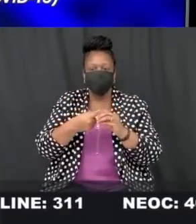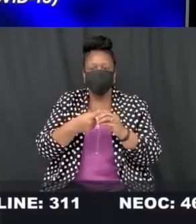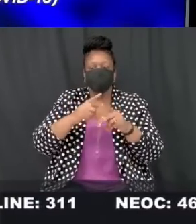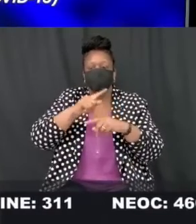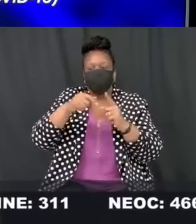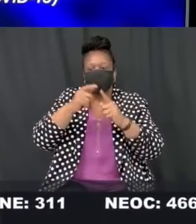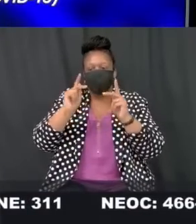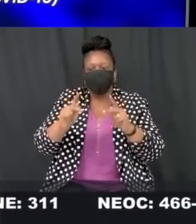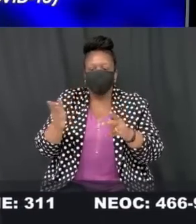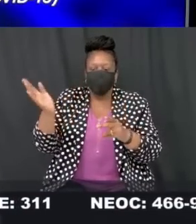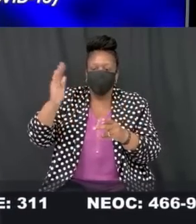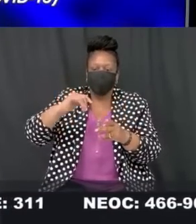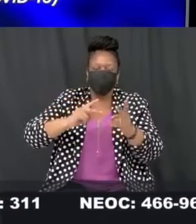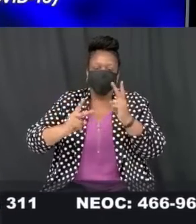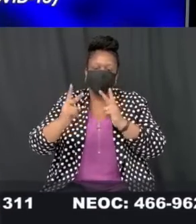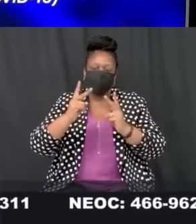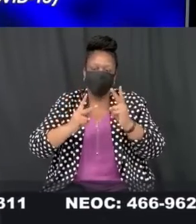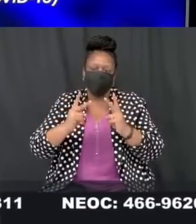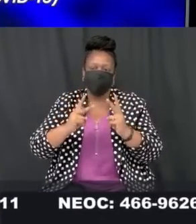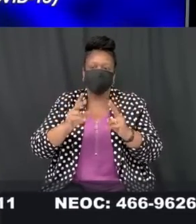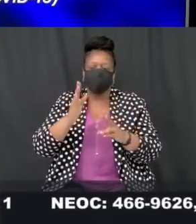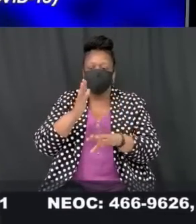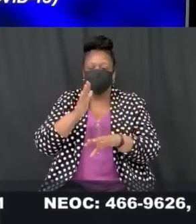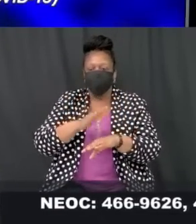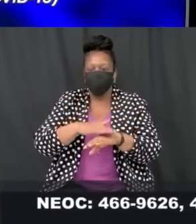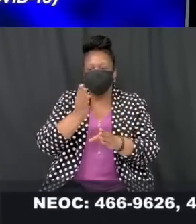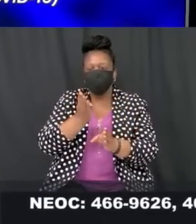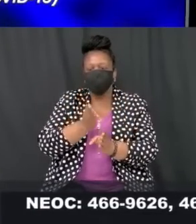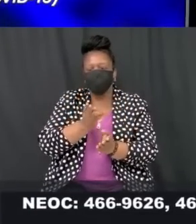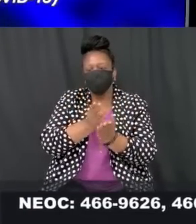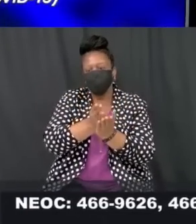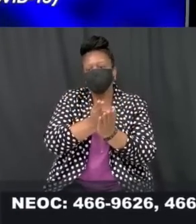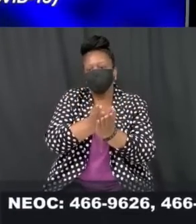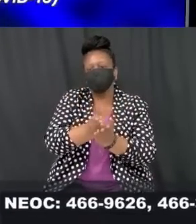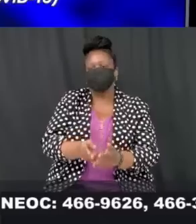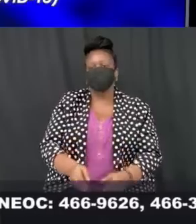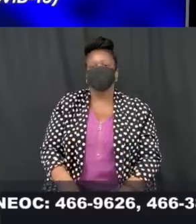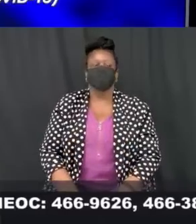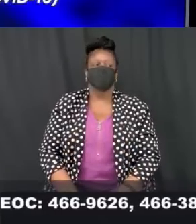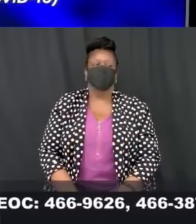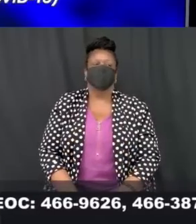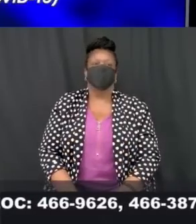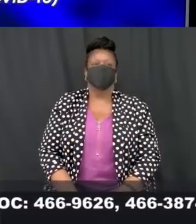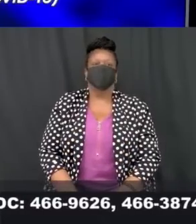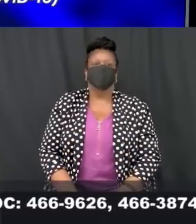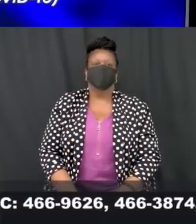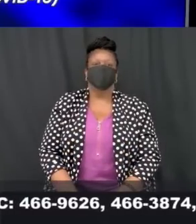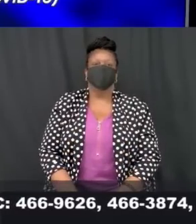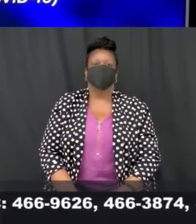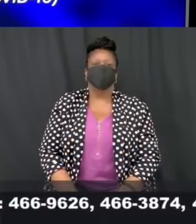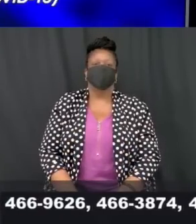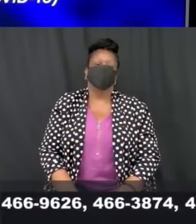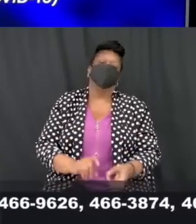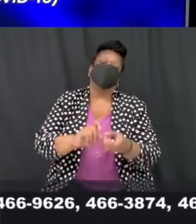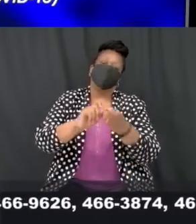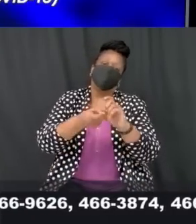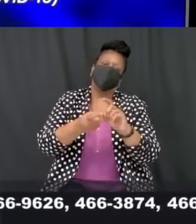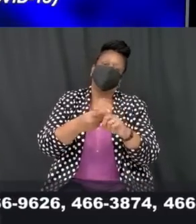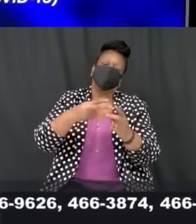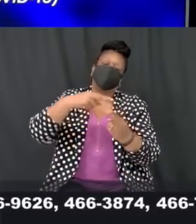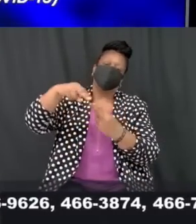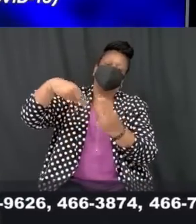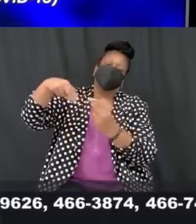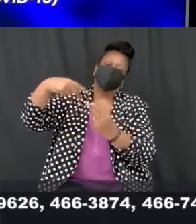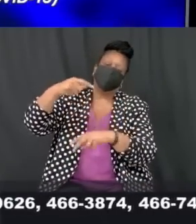I also want to advise you that the hurricane season is reaching that particular challenging period,